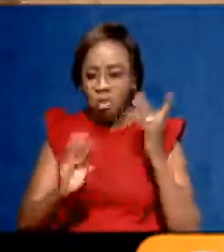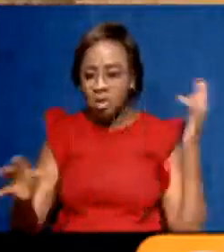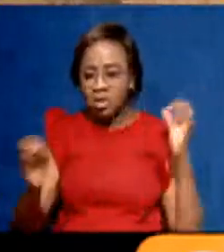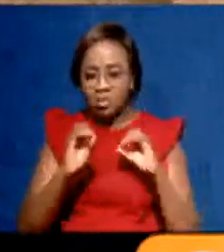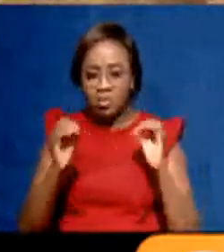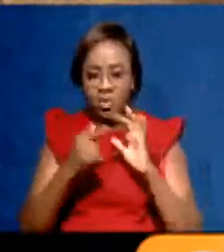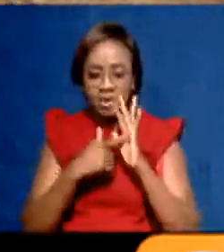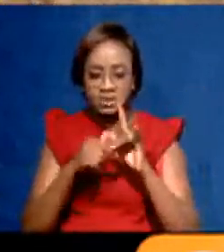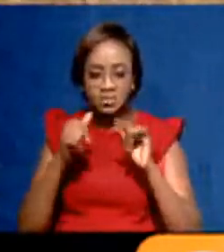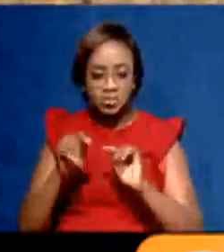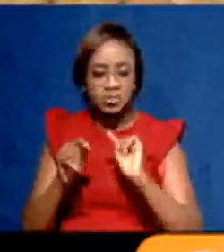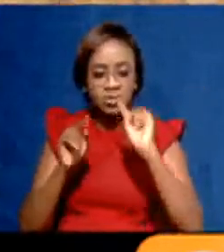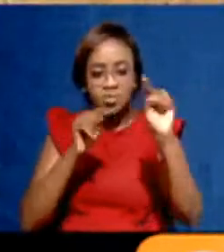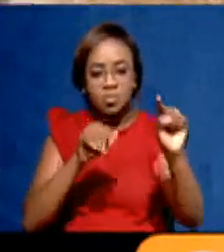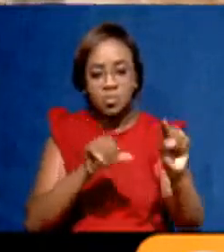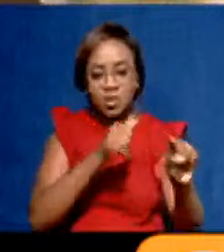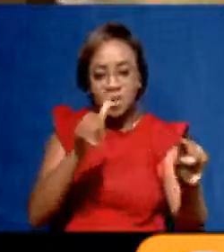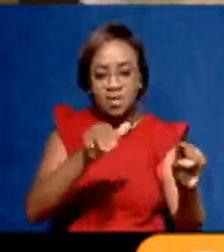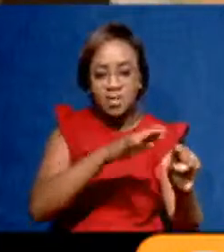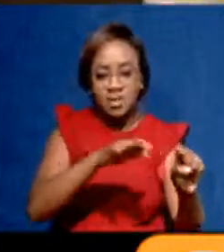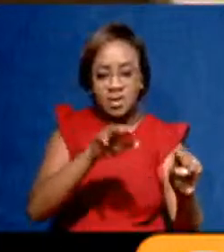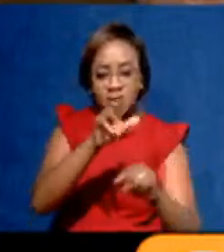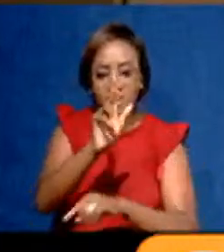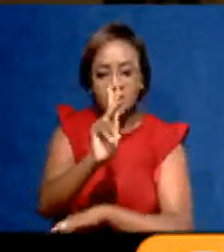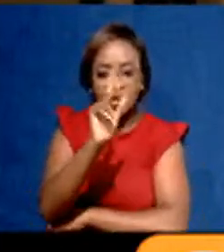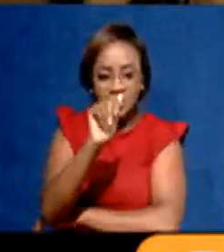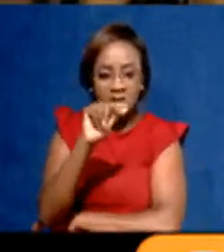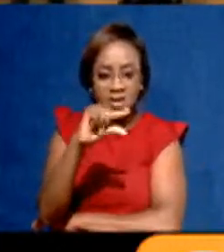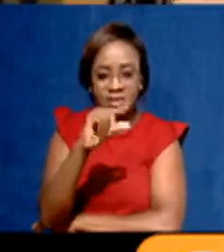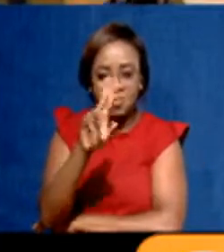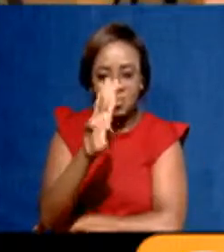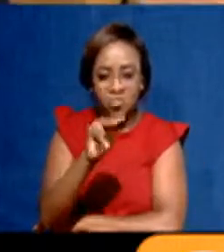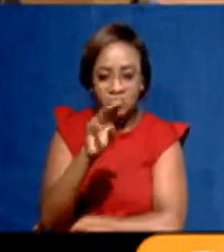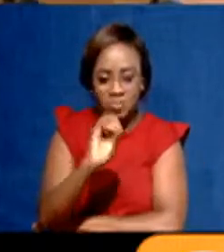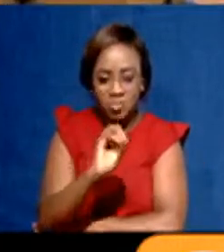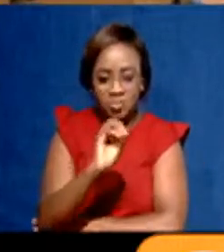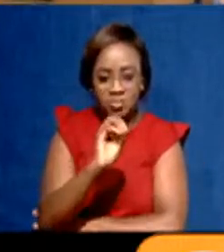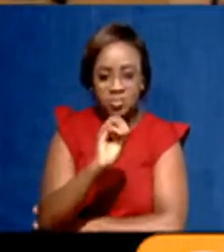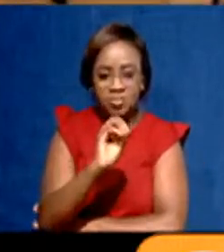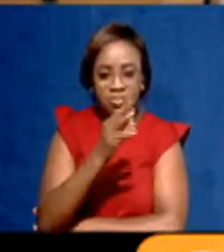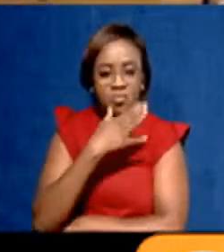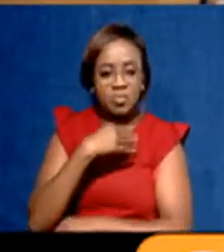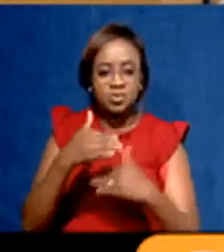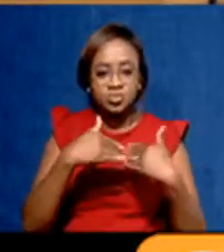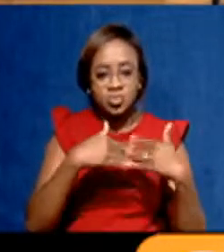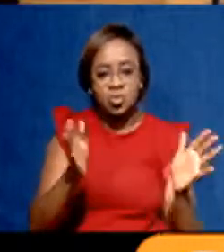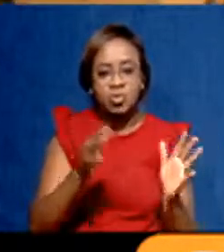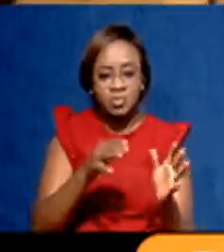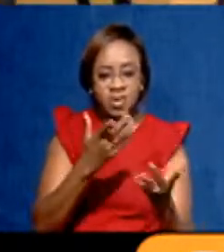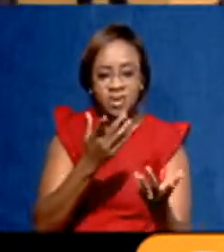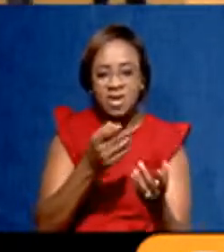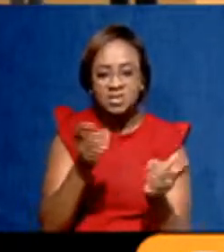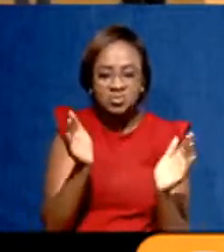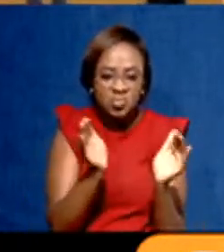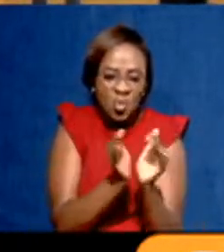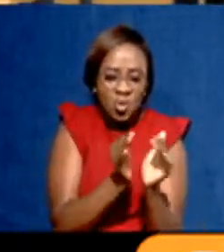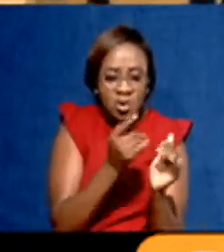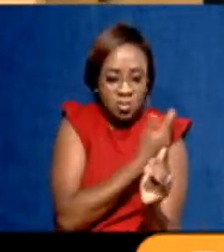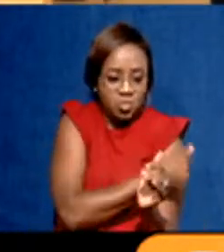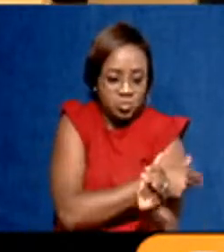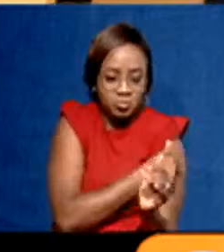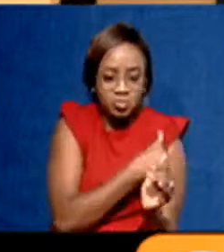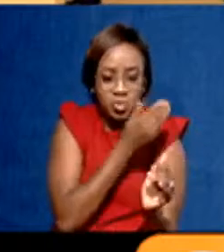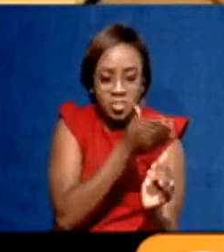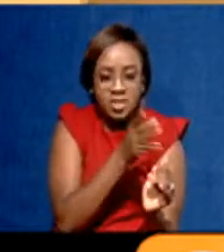in Madioya, Keru, at a village called Kagongo, to open a clinic there, a dispensary. The other day,